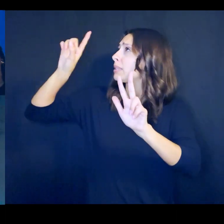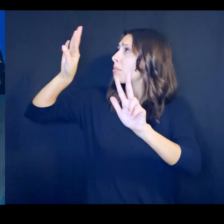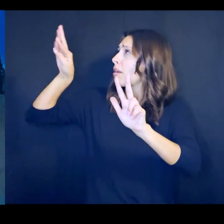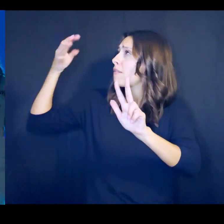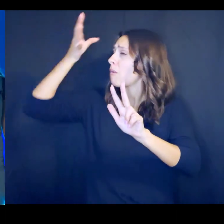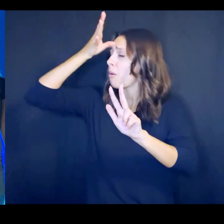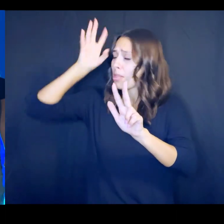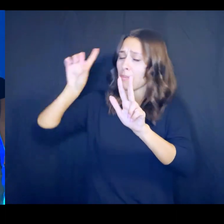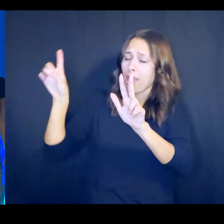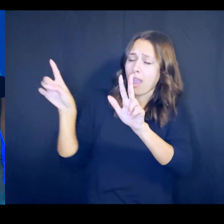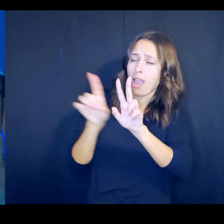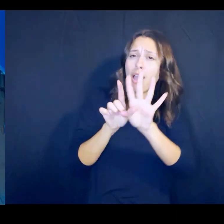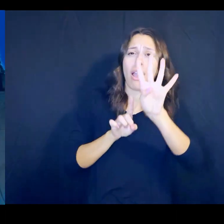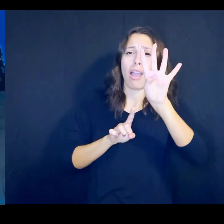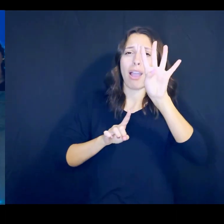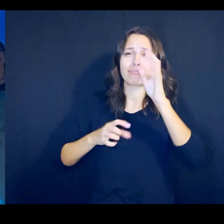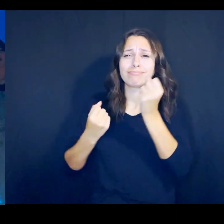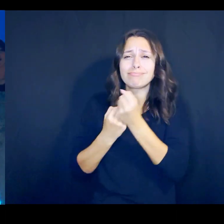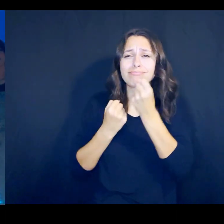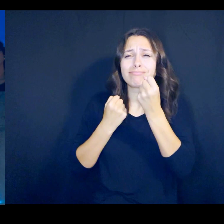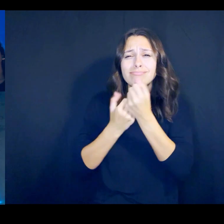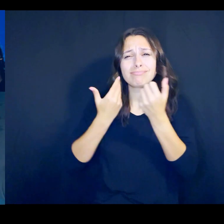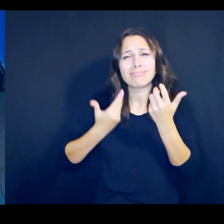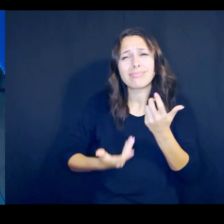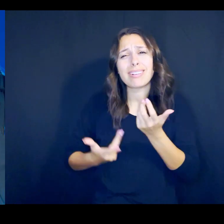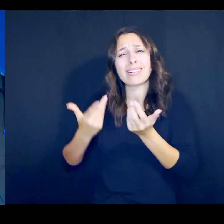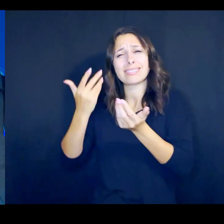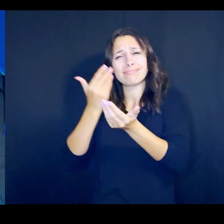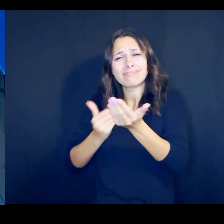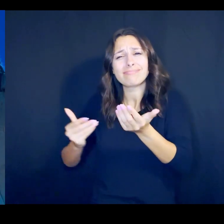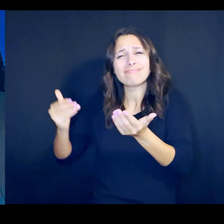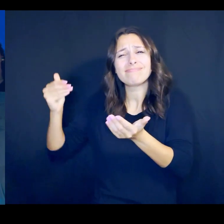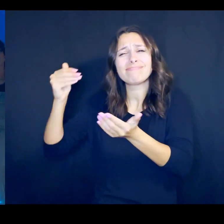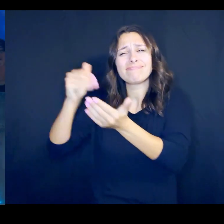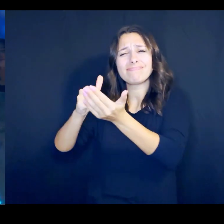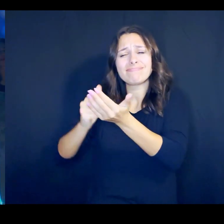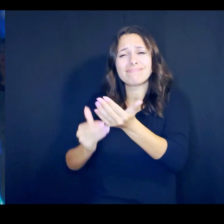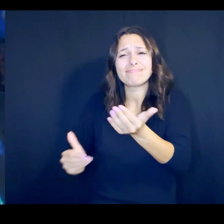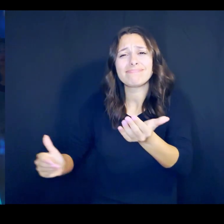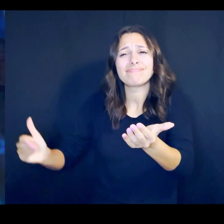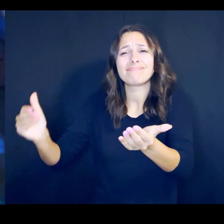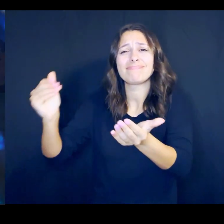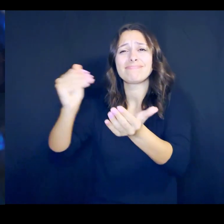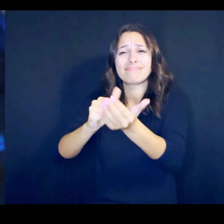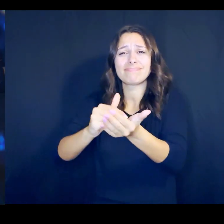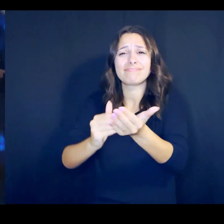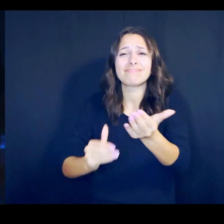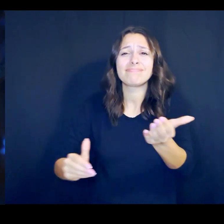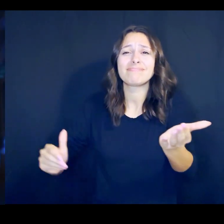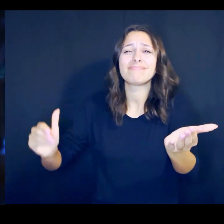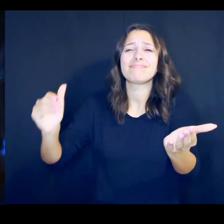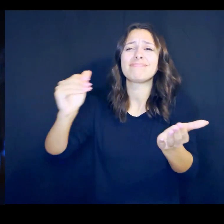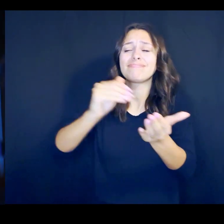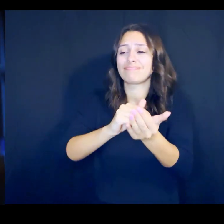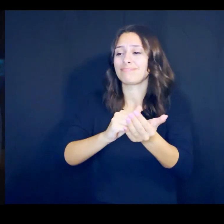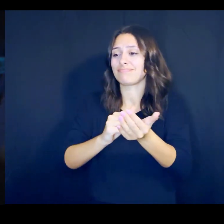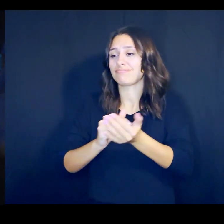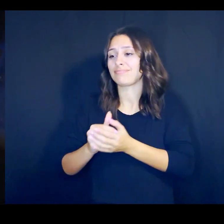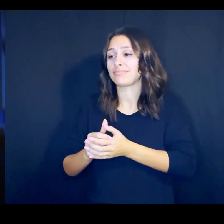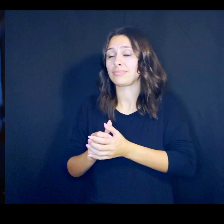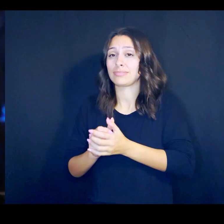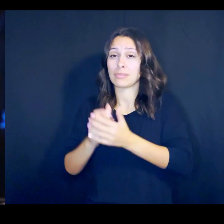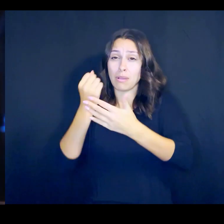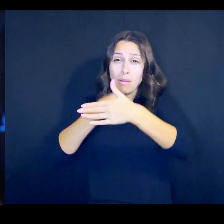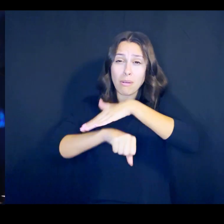He's been my fourth man in the fire, time after time.